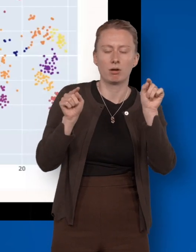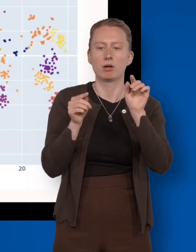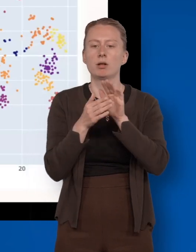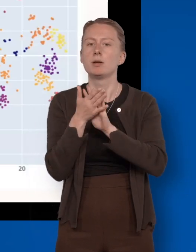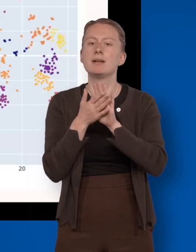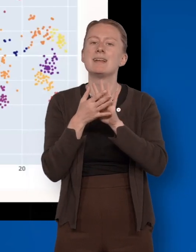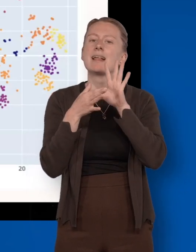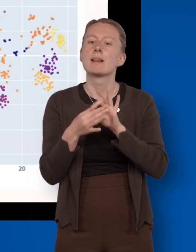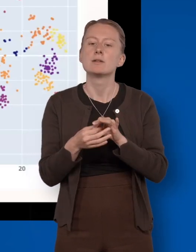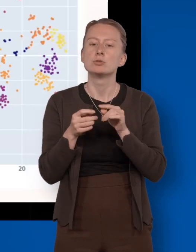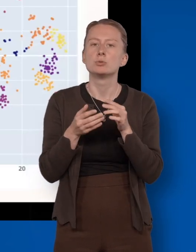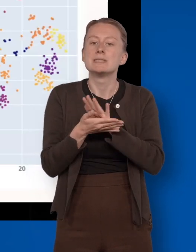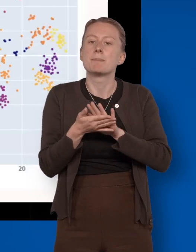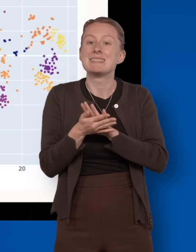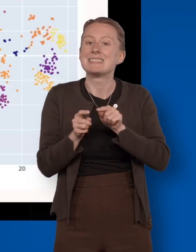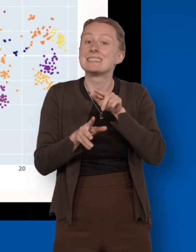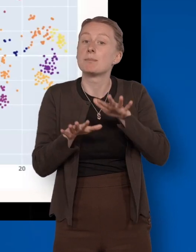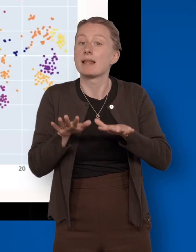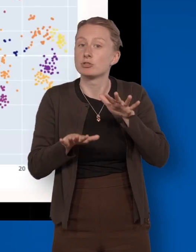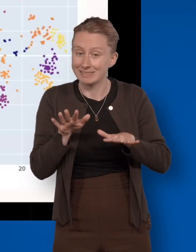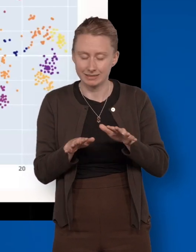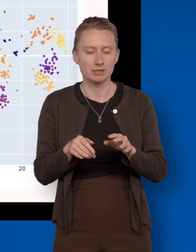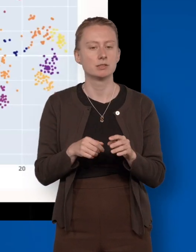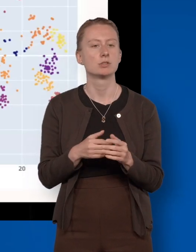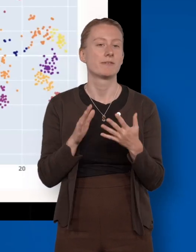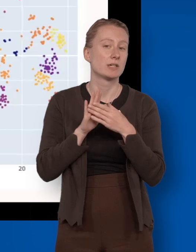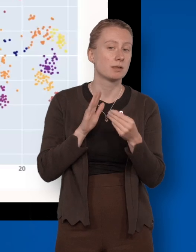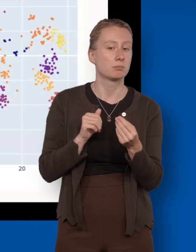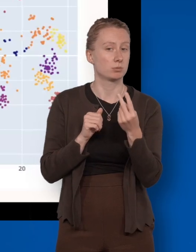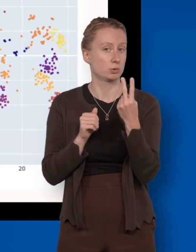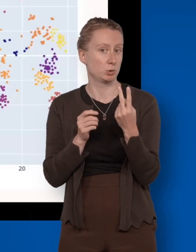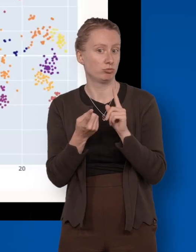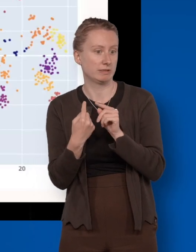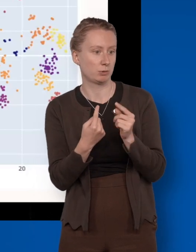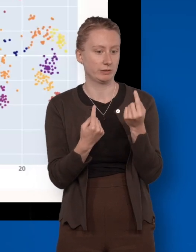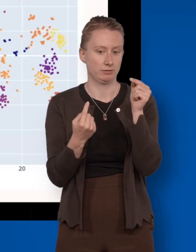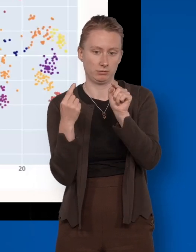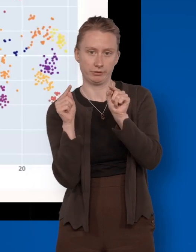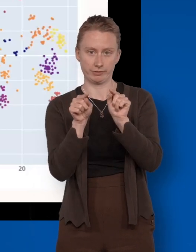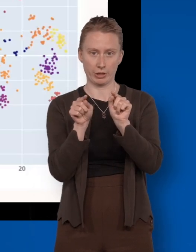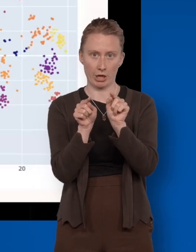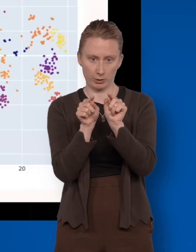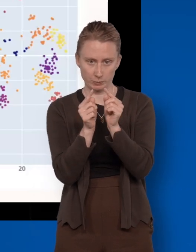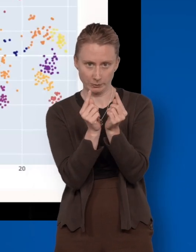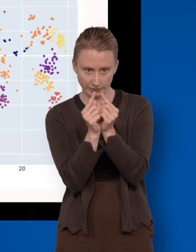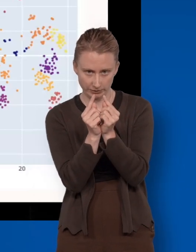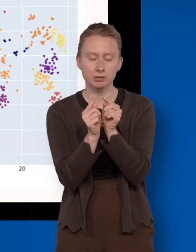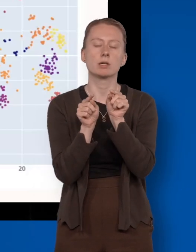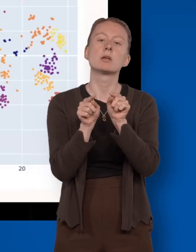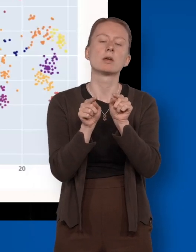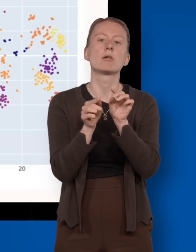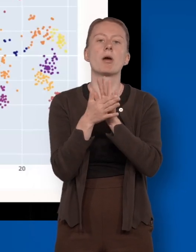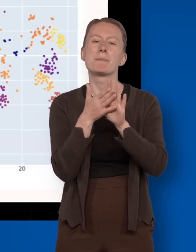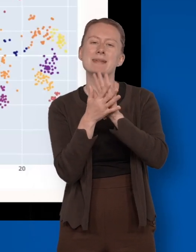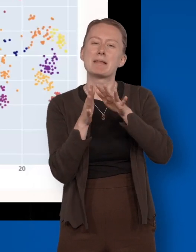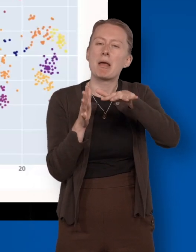responses. So if two dots, aka responses, are close to each other, that means they sort of roughly contain the